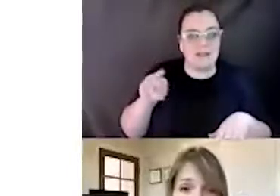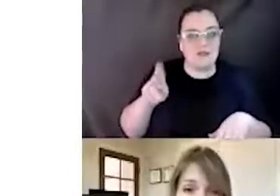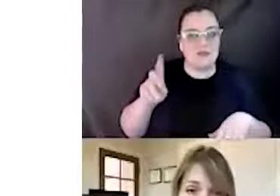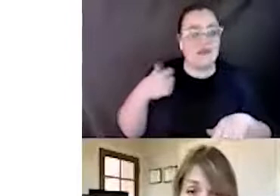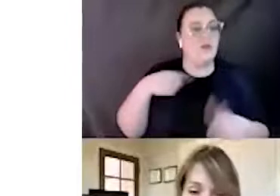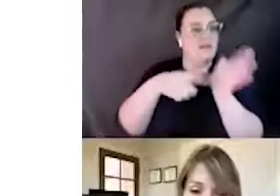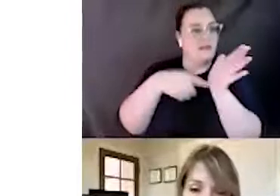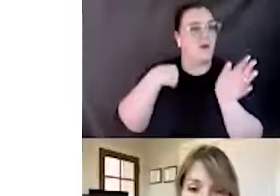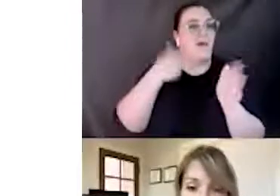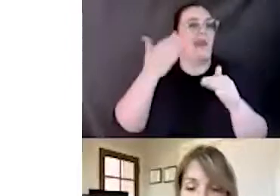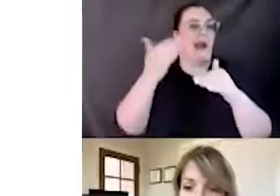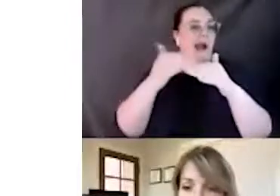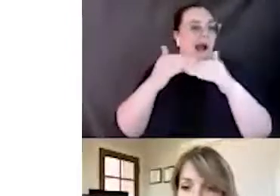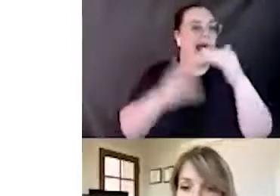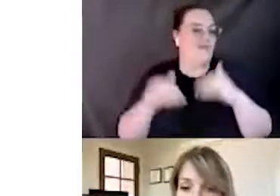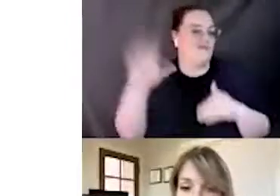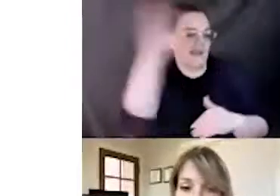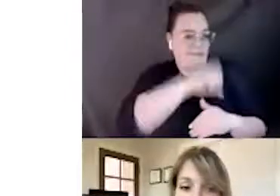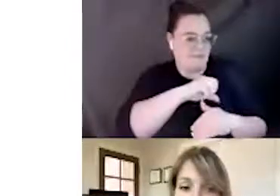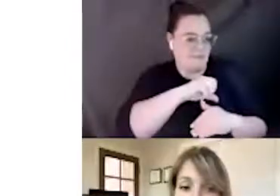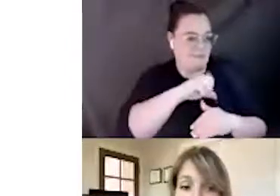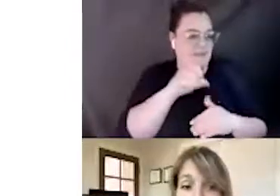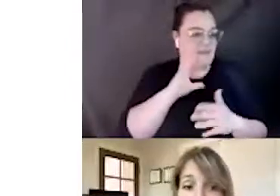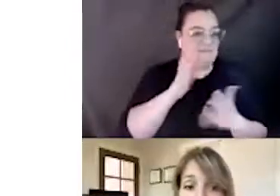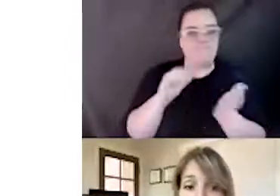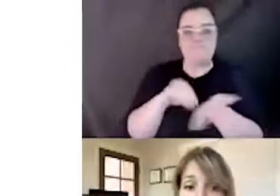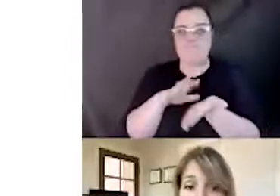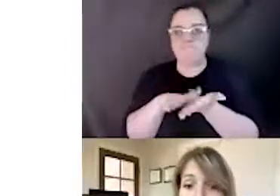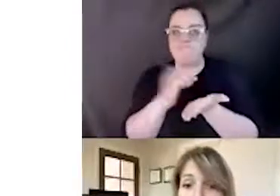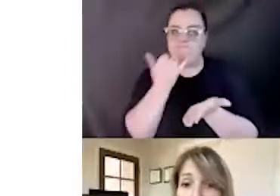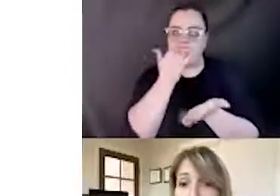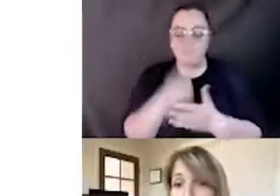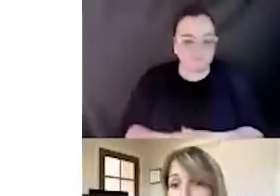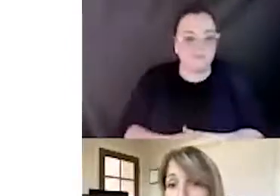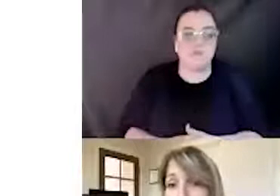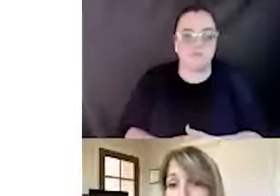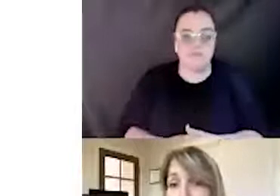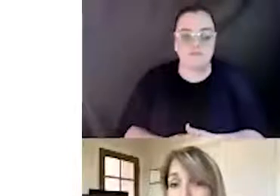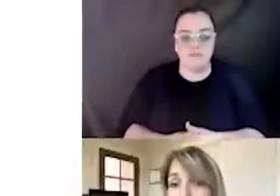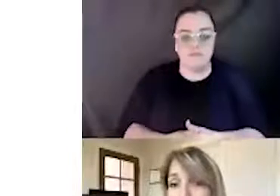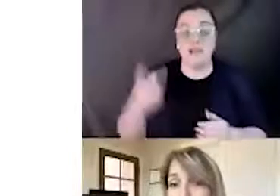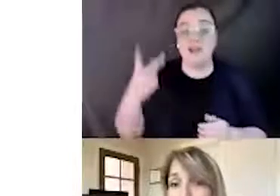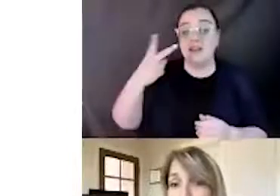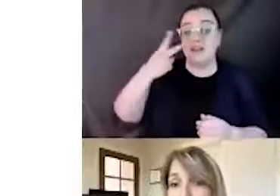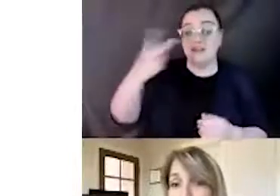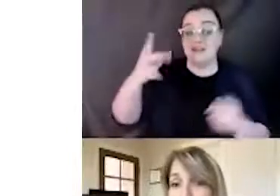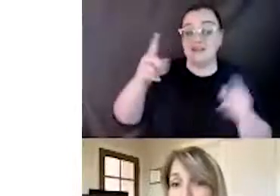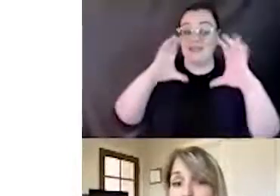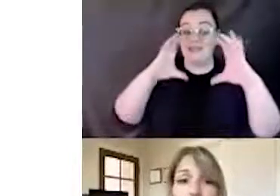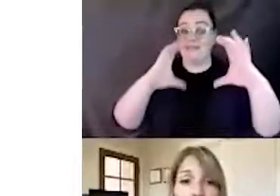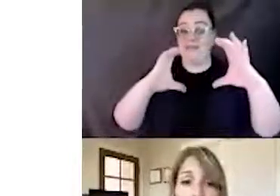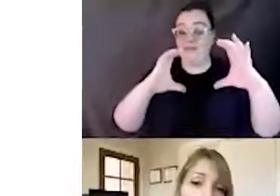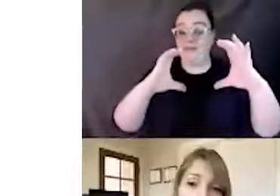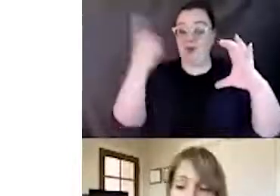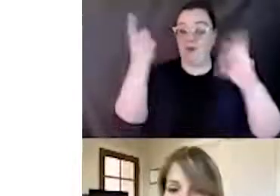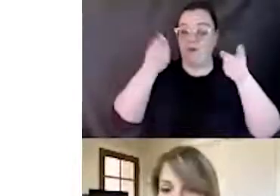these earthquakes, so we put them in the wrong place when they're at the edge of the network. And we can see that the polygon for this event, this is our